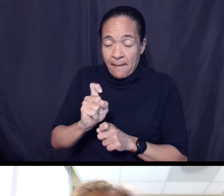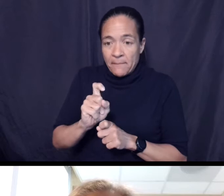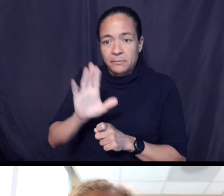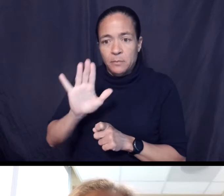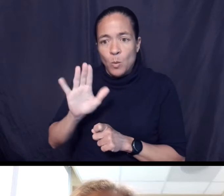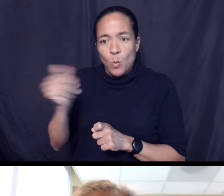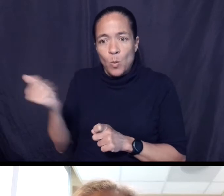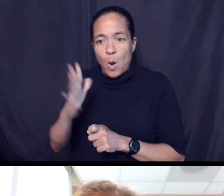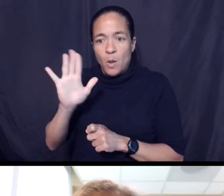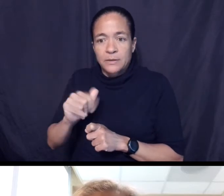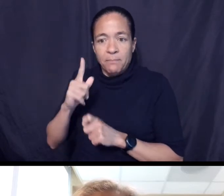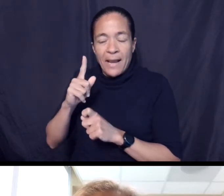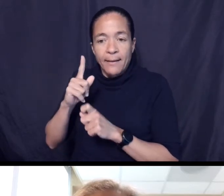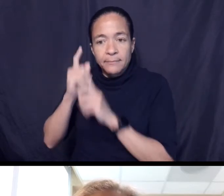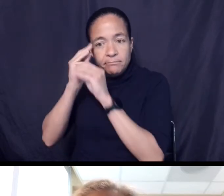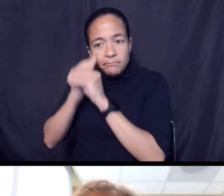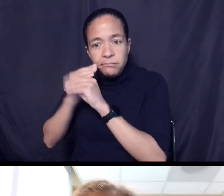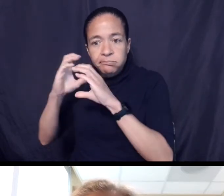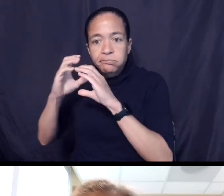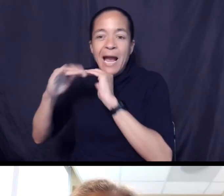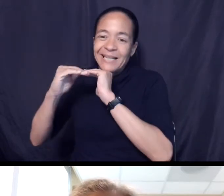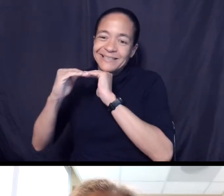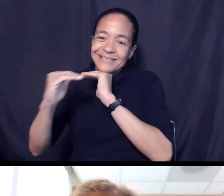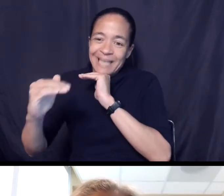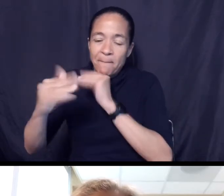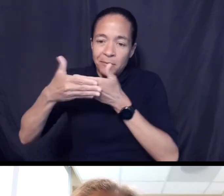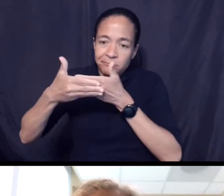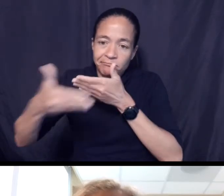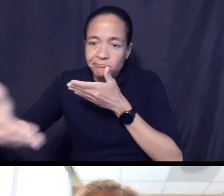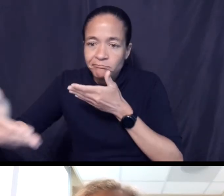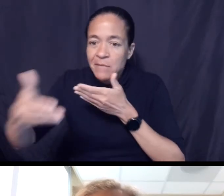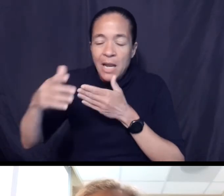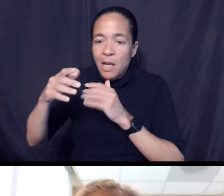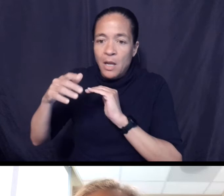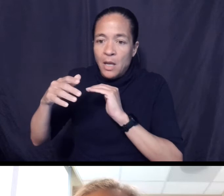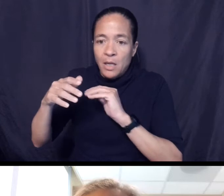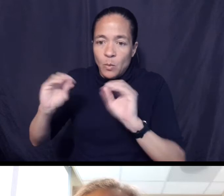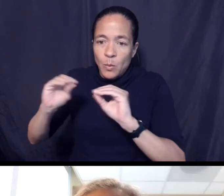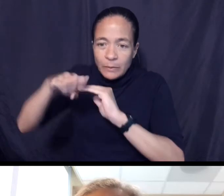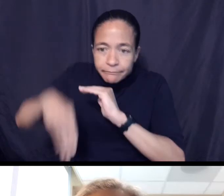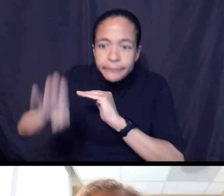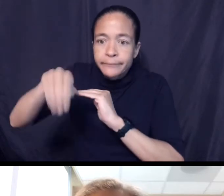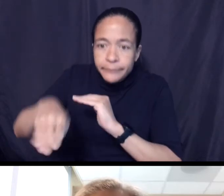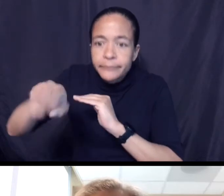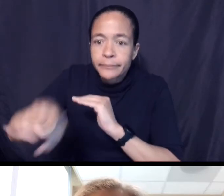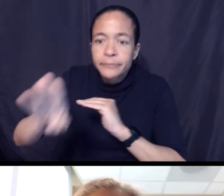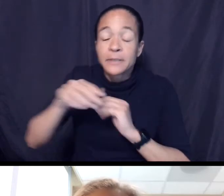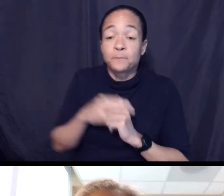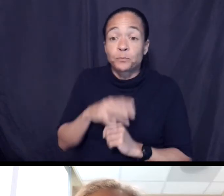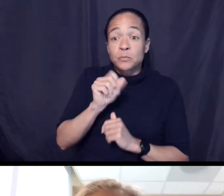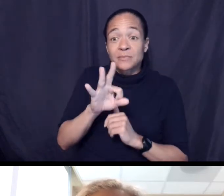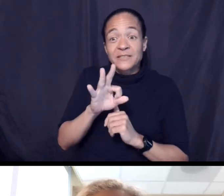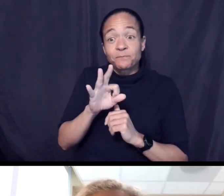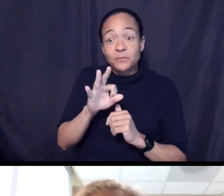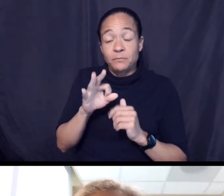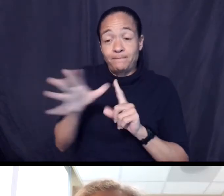retinitis and the optic nerve atrophy remains stable throughout the rest of their life. Children with symptomatic CMV who